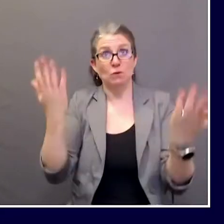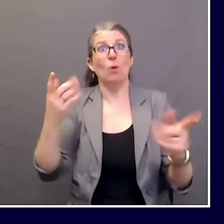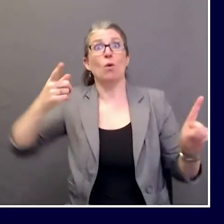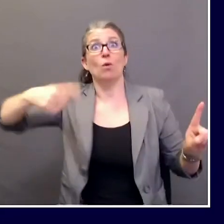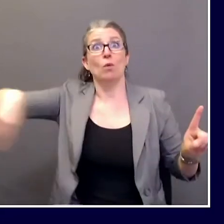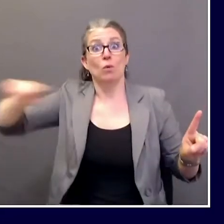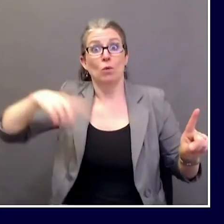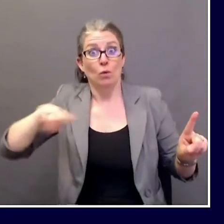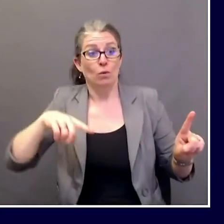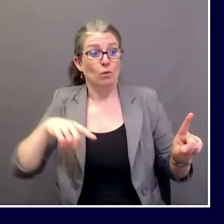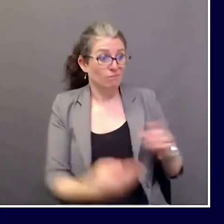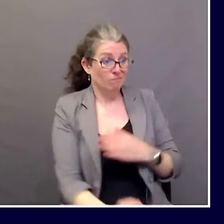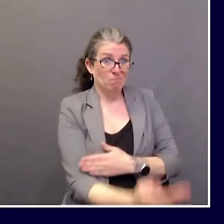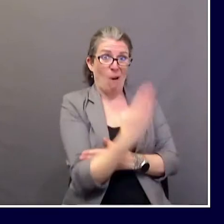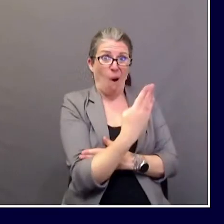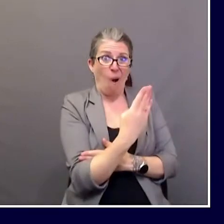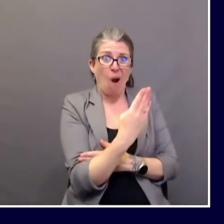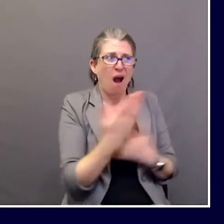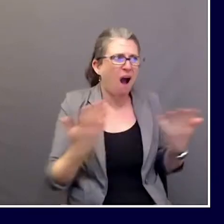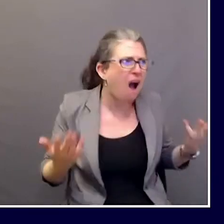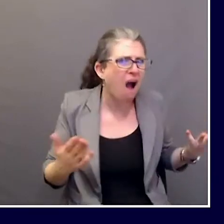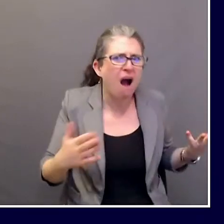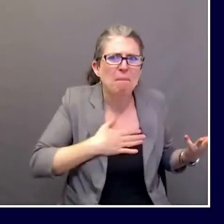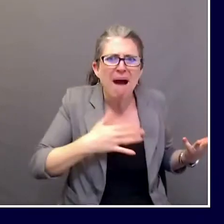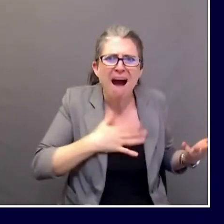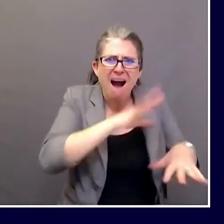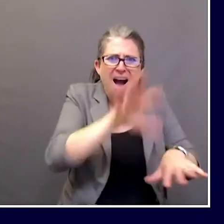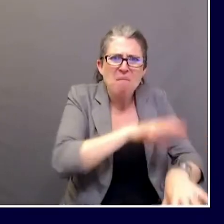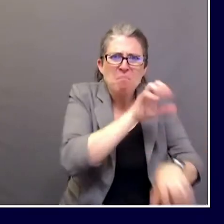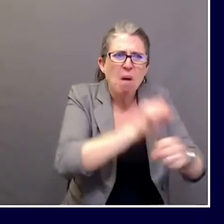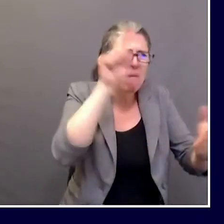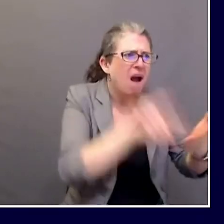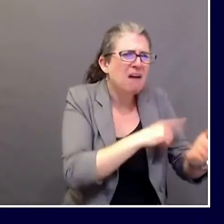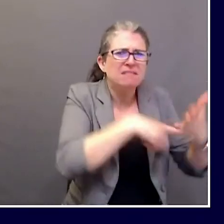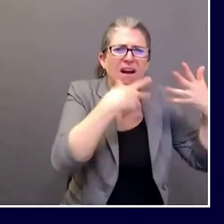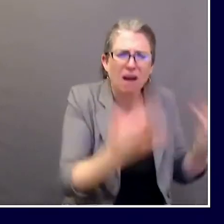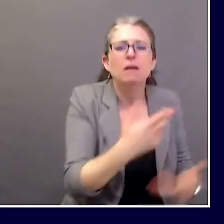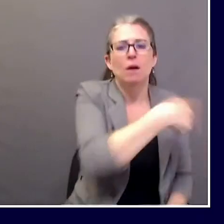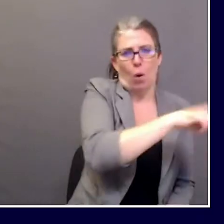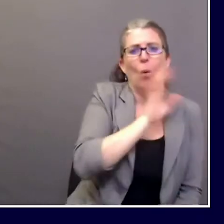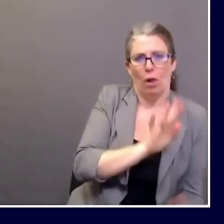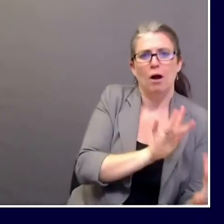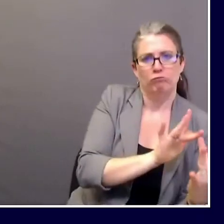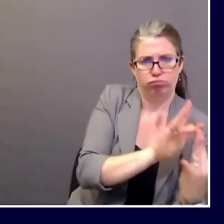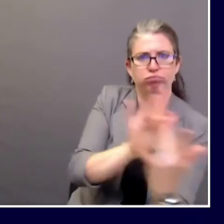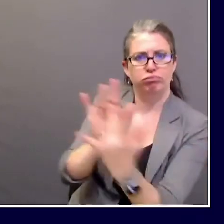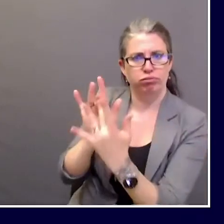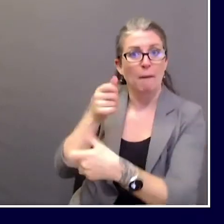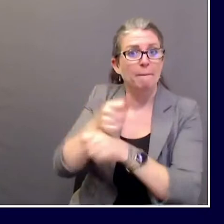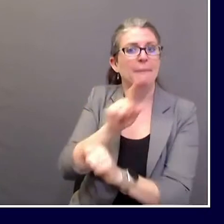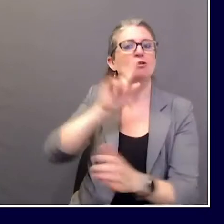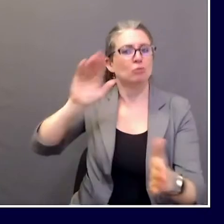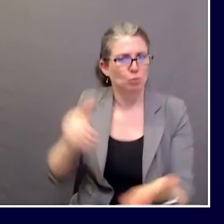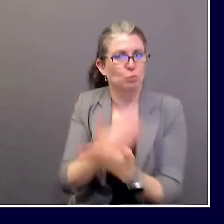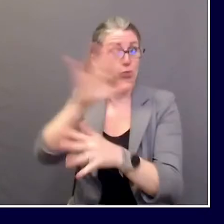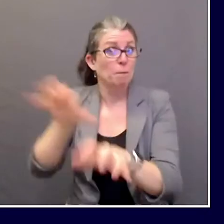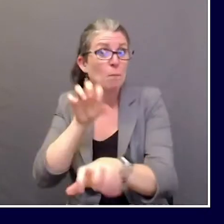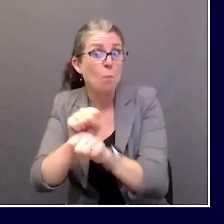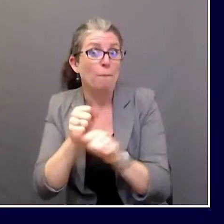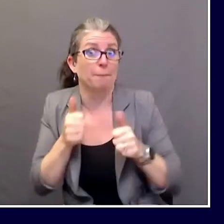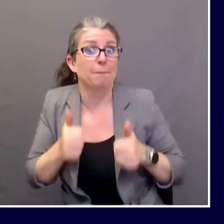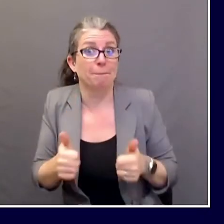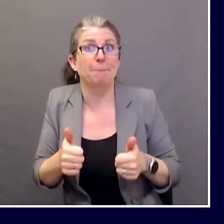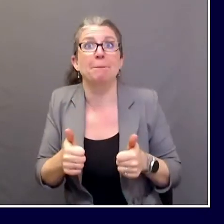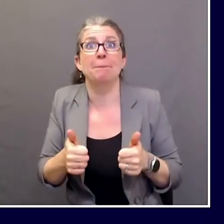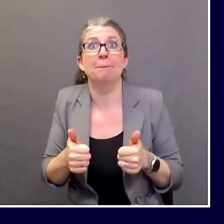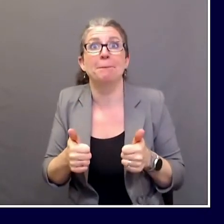we're pivoting. We're also encouraging people whose appointments were canceled this morning at the Oxford unit to call